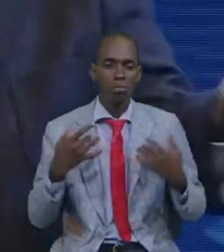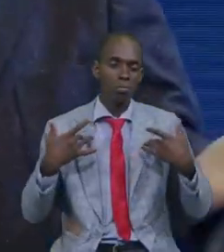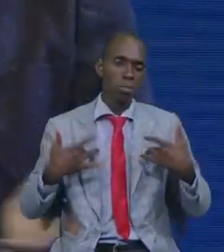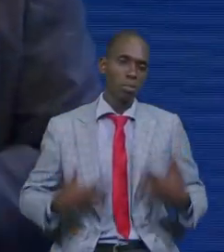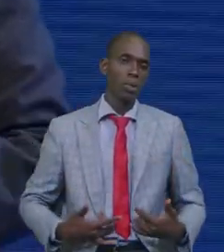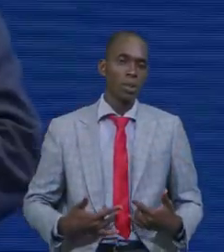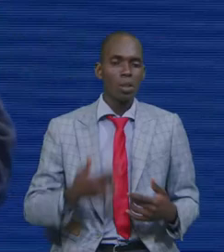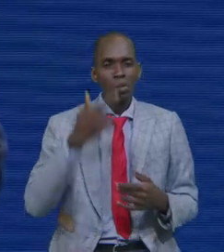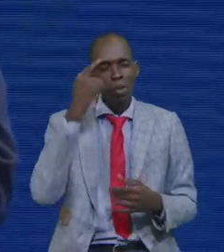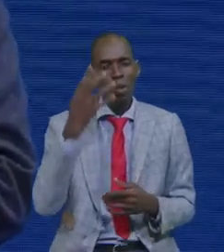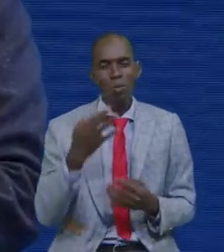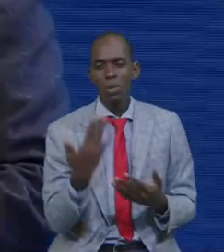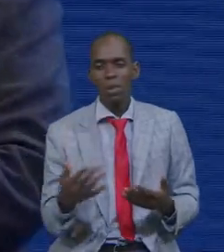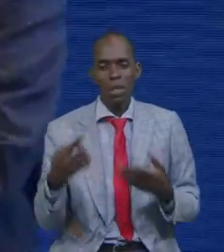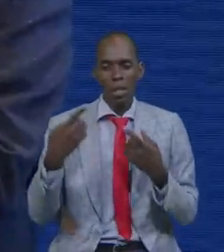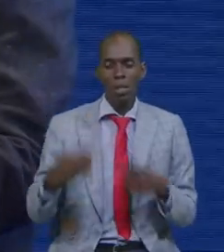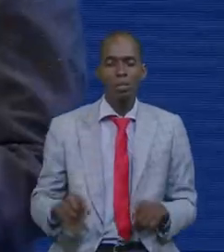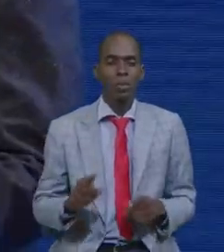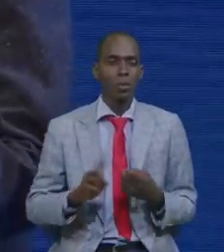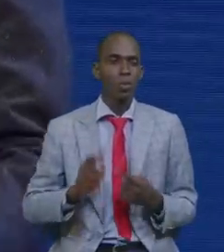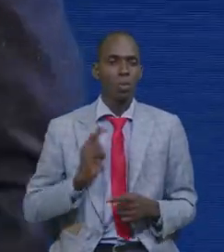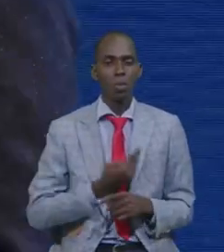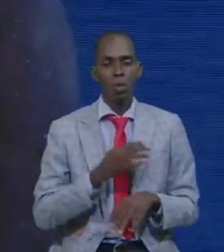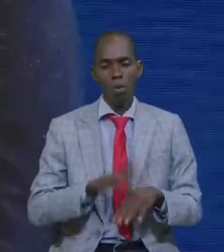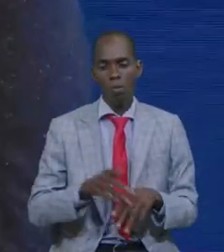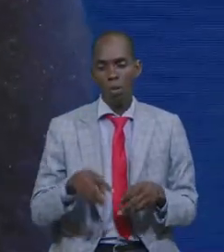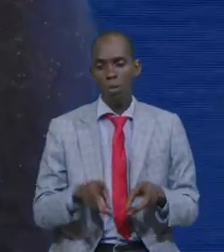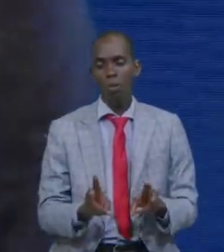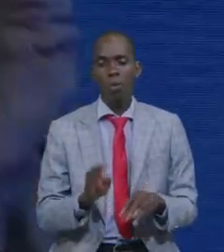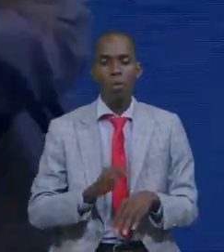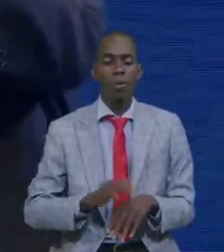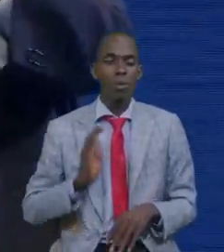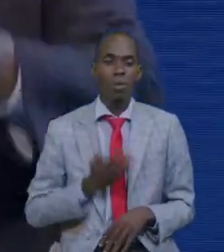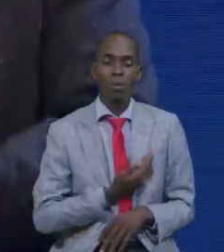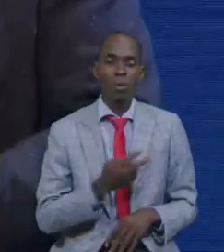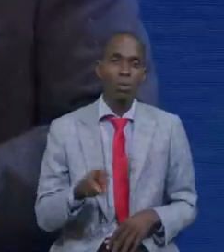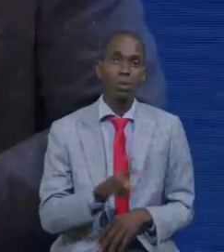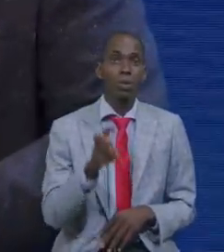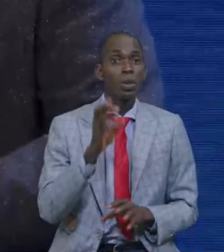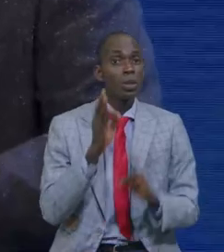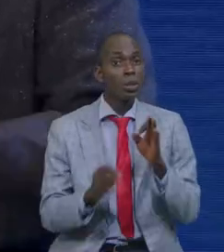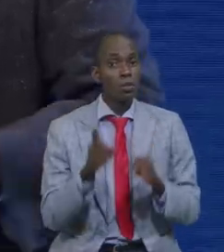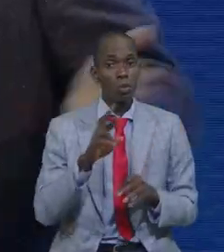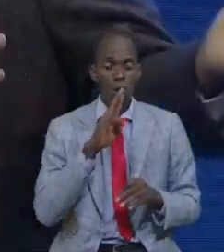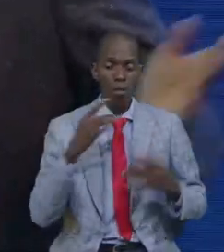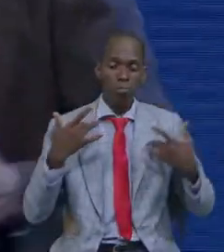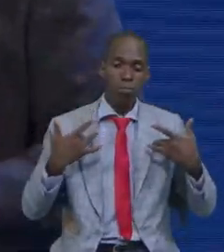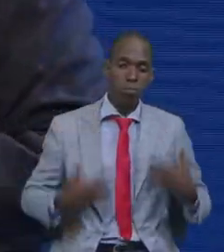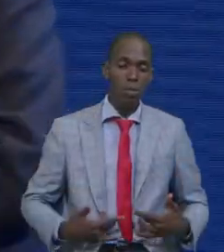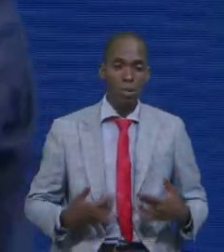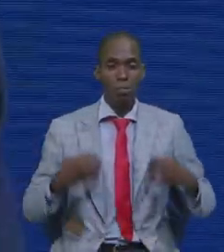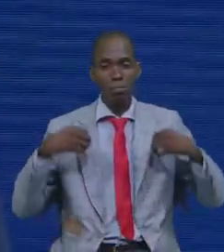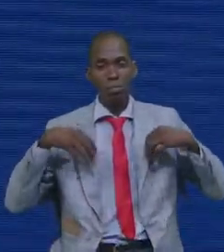because of the things happening to us on the way in our journey. If you're discouraged tonight, if you have ever